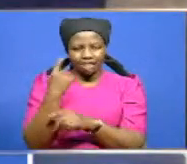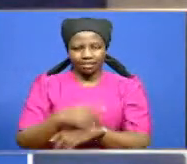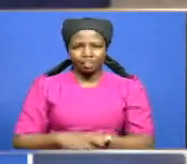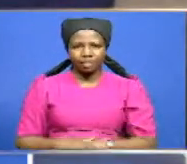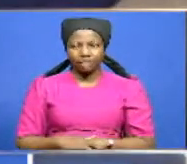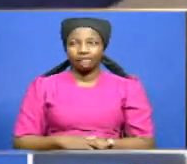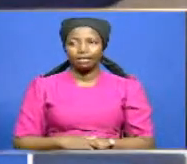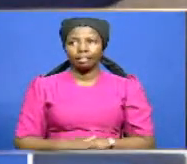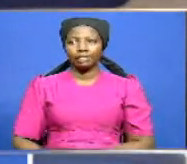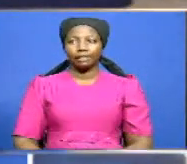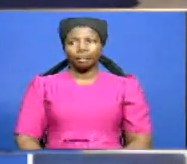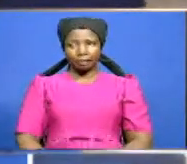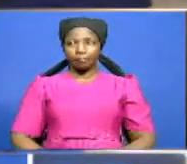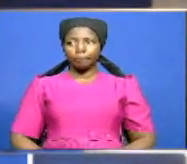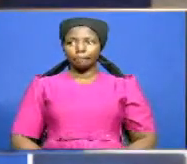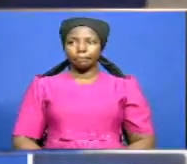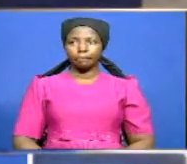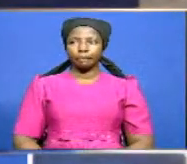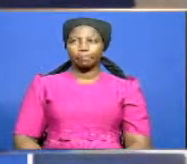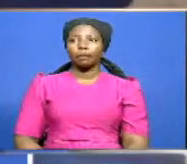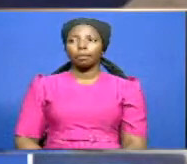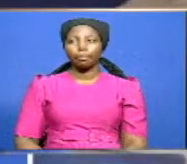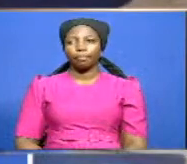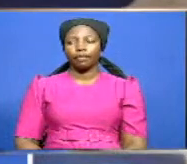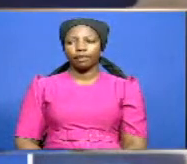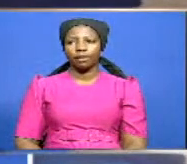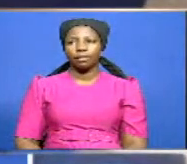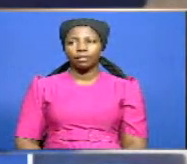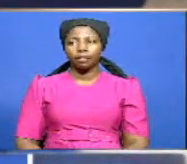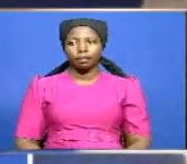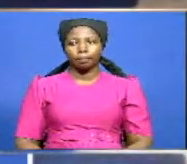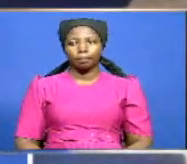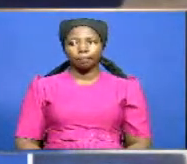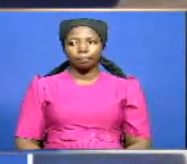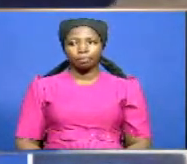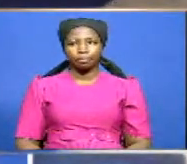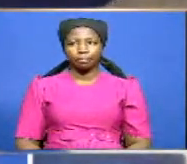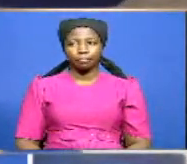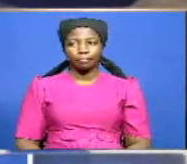In 3, 2, 1, go.